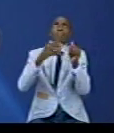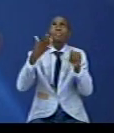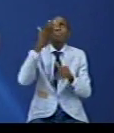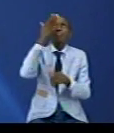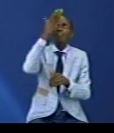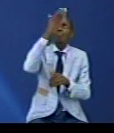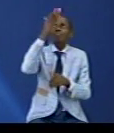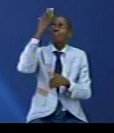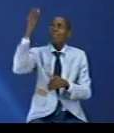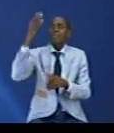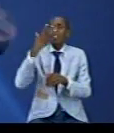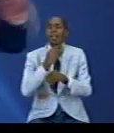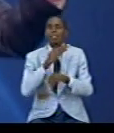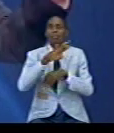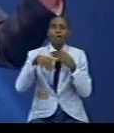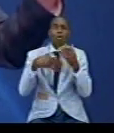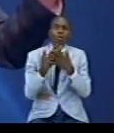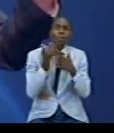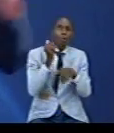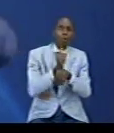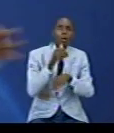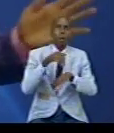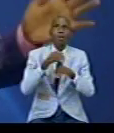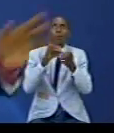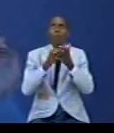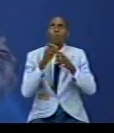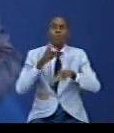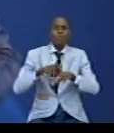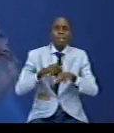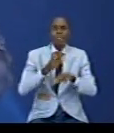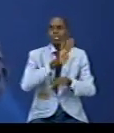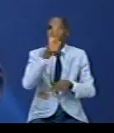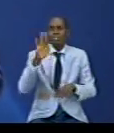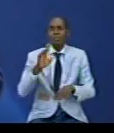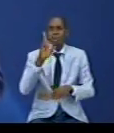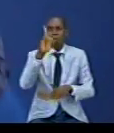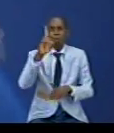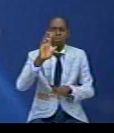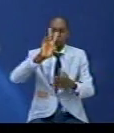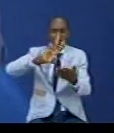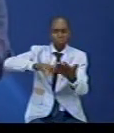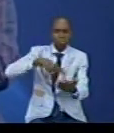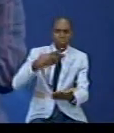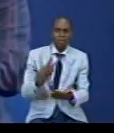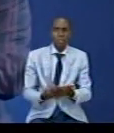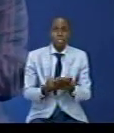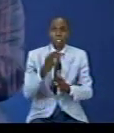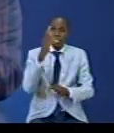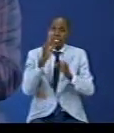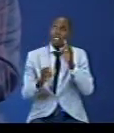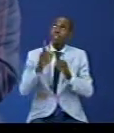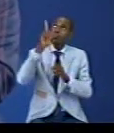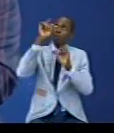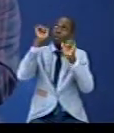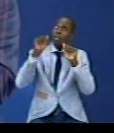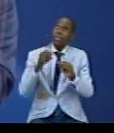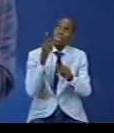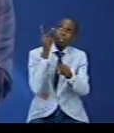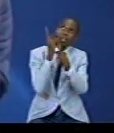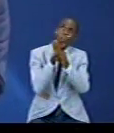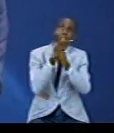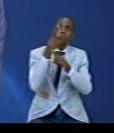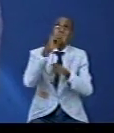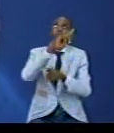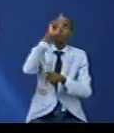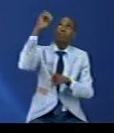their orbits, and no one ever drops off. If you can keep the sun, the